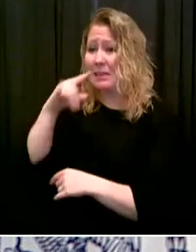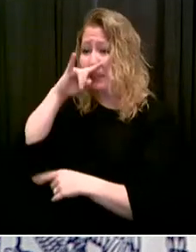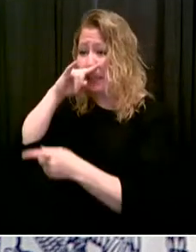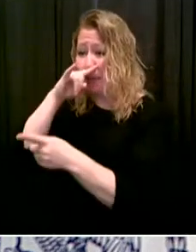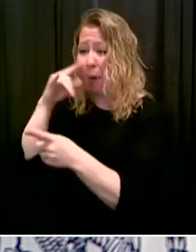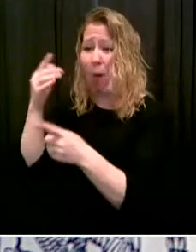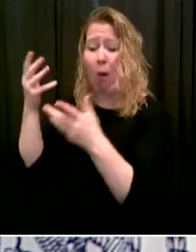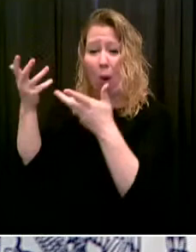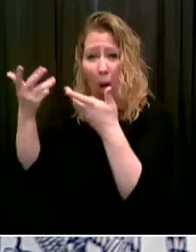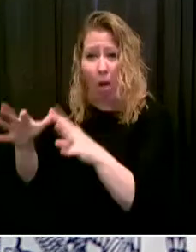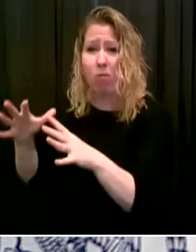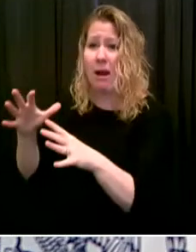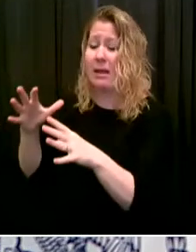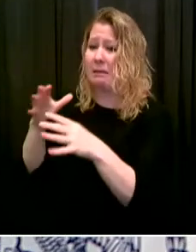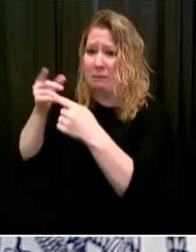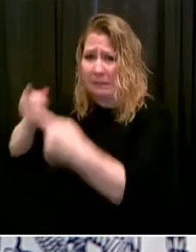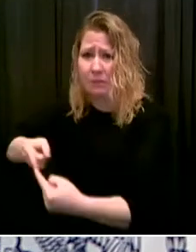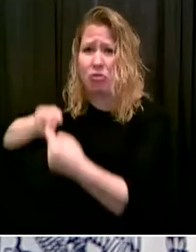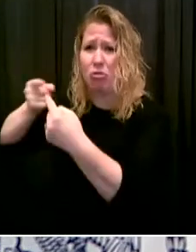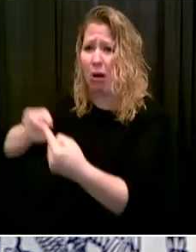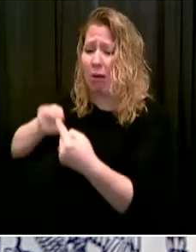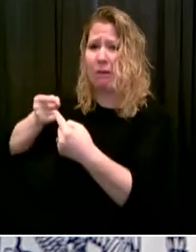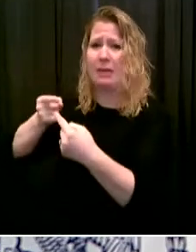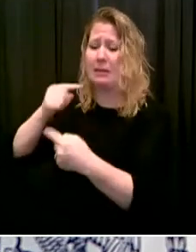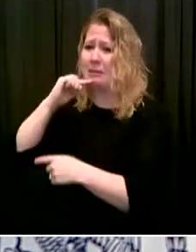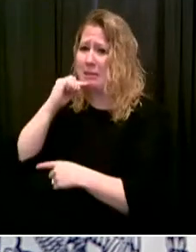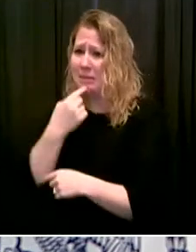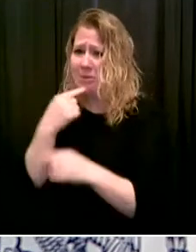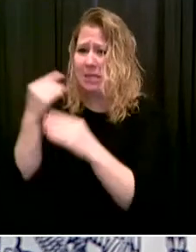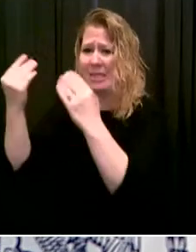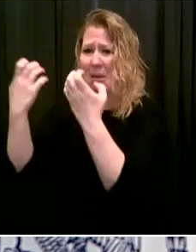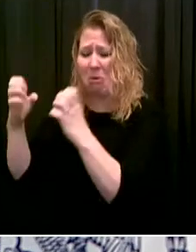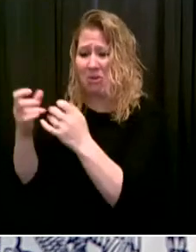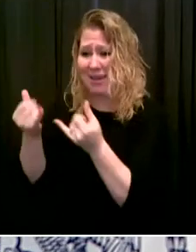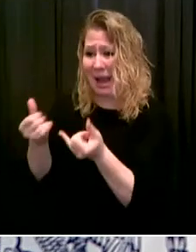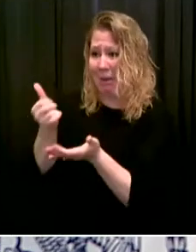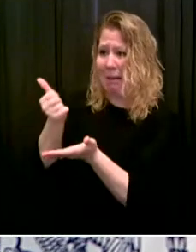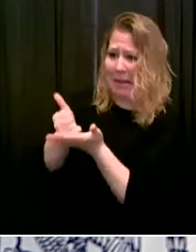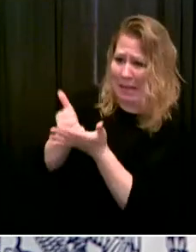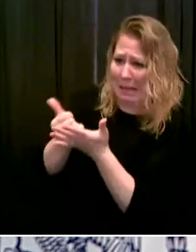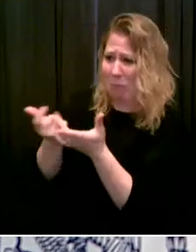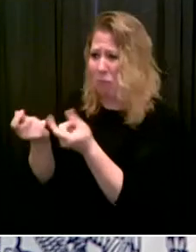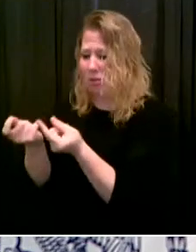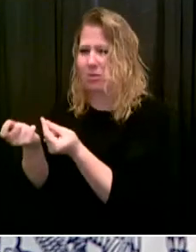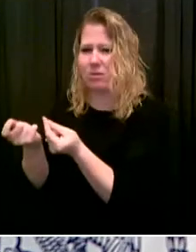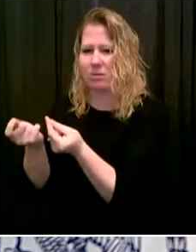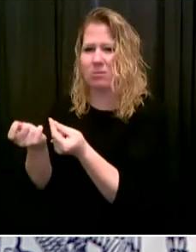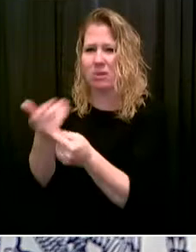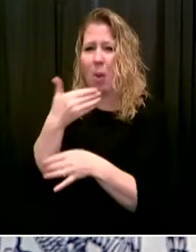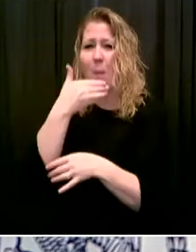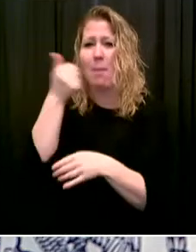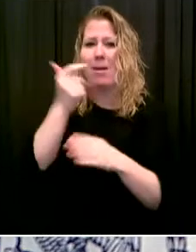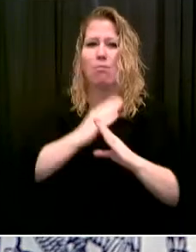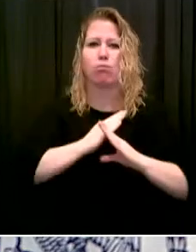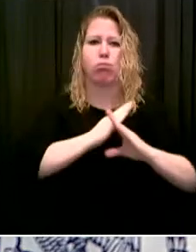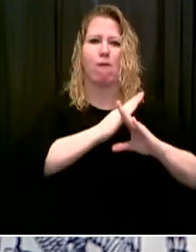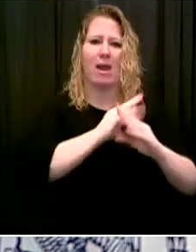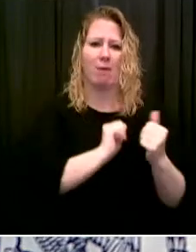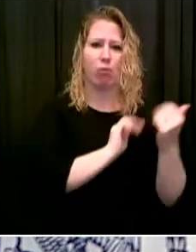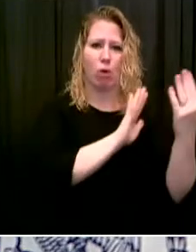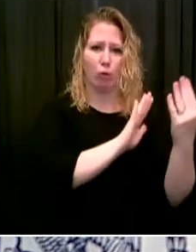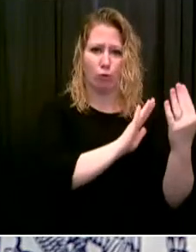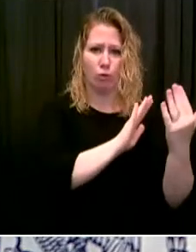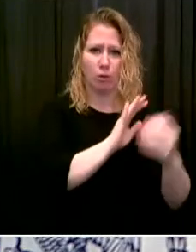difference. A lot of pieces, some of which have been around for a while, some of which are more newly created. But this is a powerful